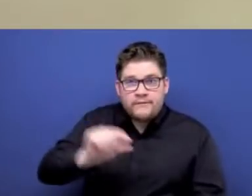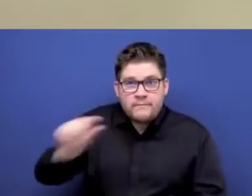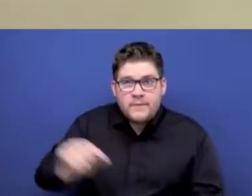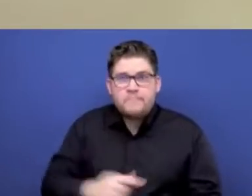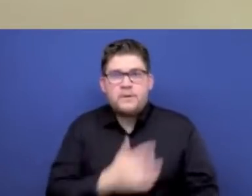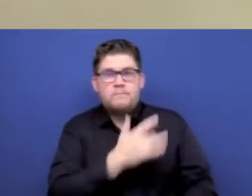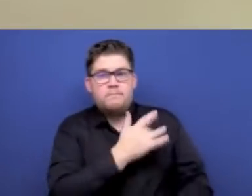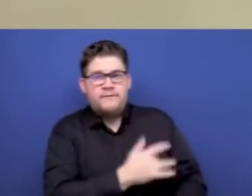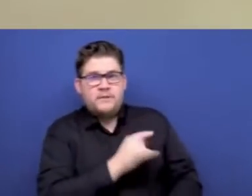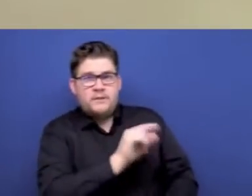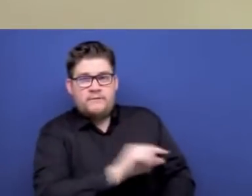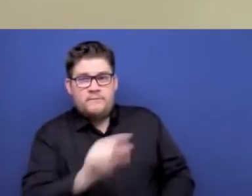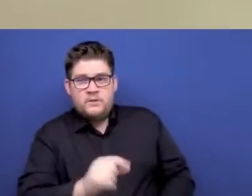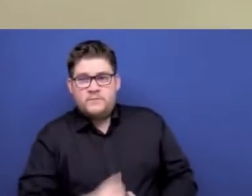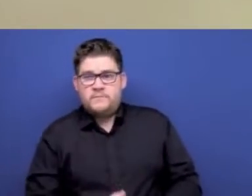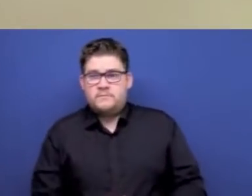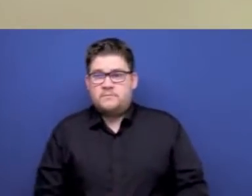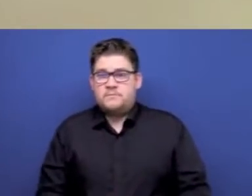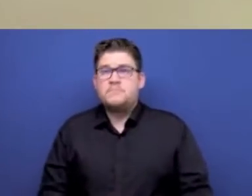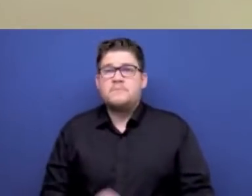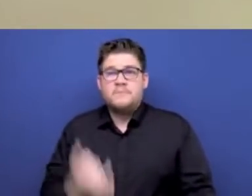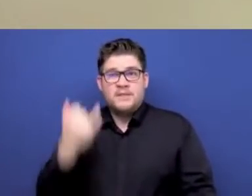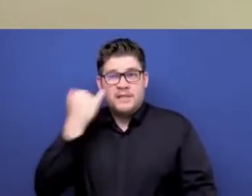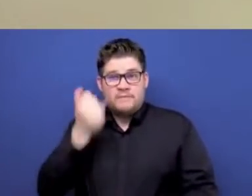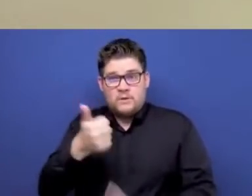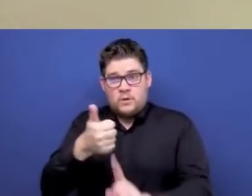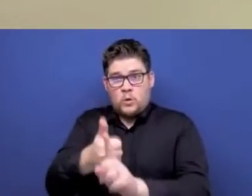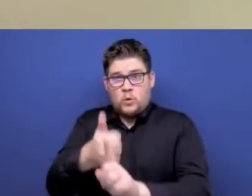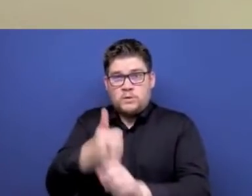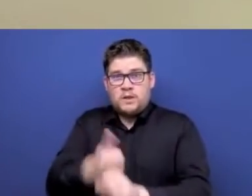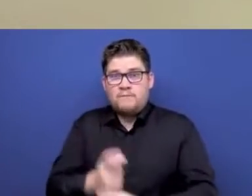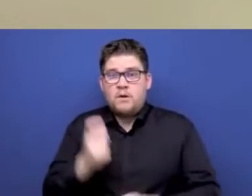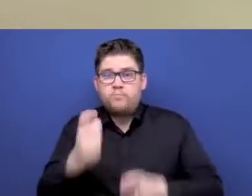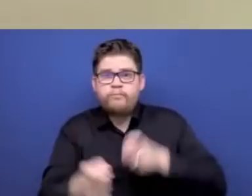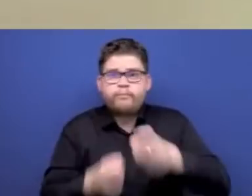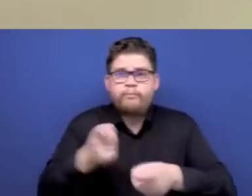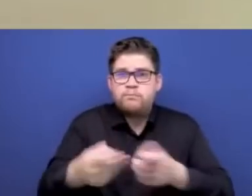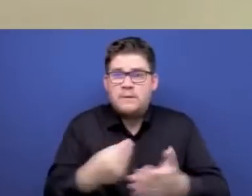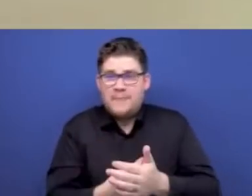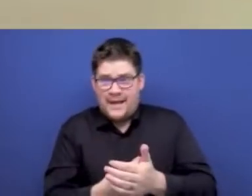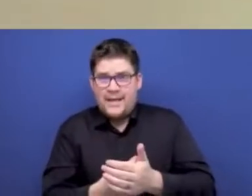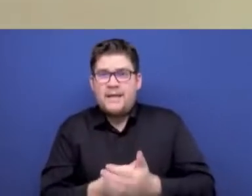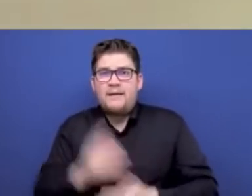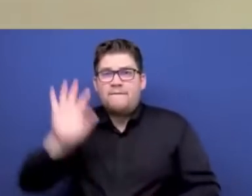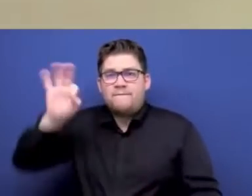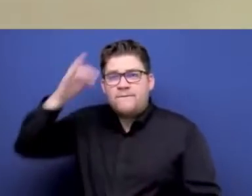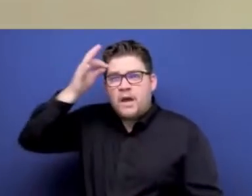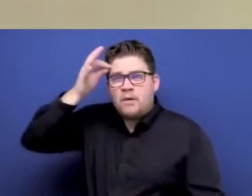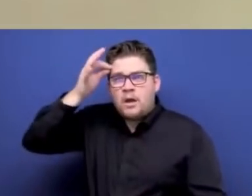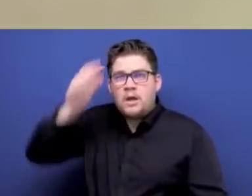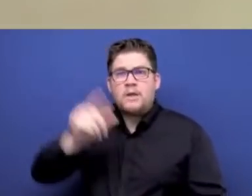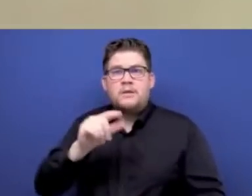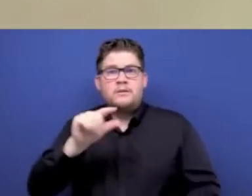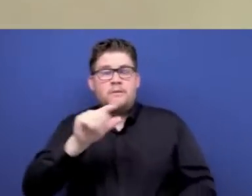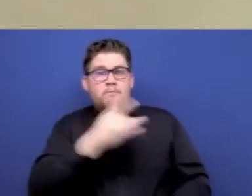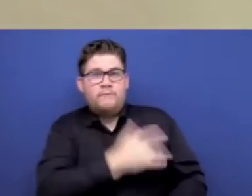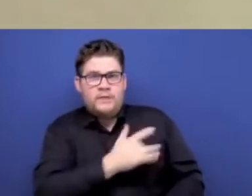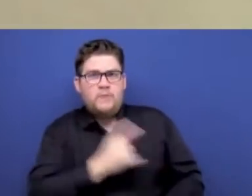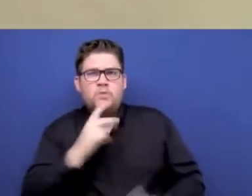by provincial and federal matching. So you can donate to the Red Cross British Columbia Fires Appeal Fund in several